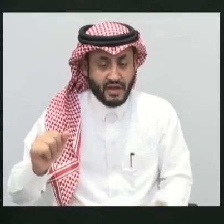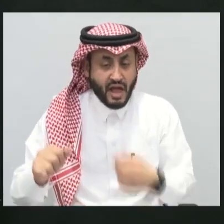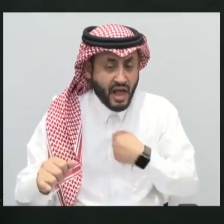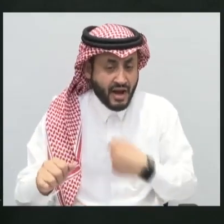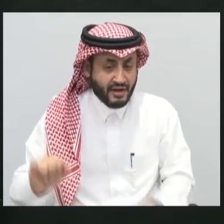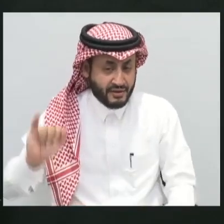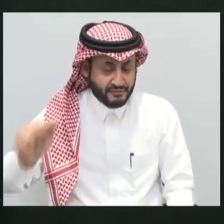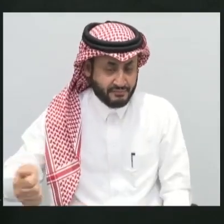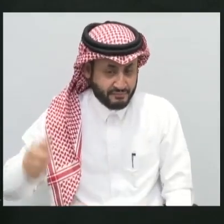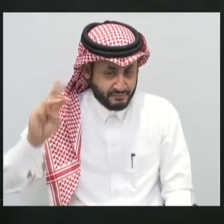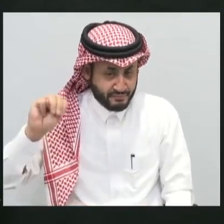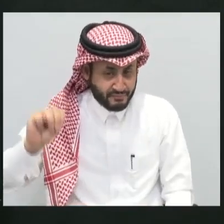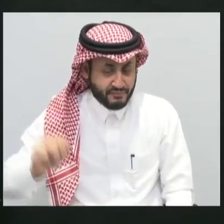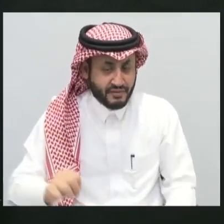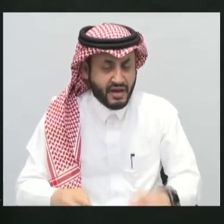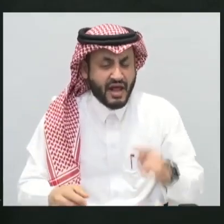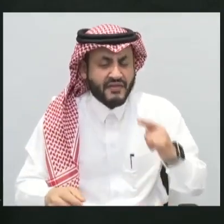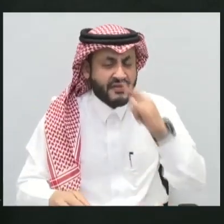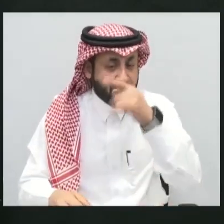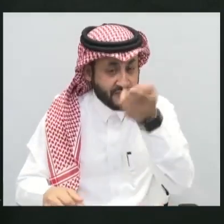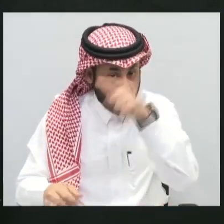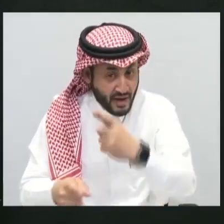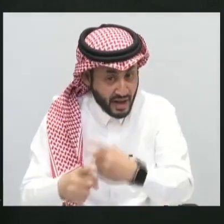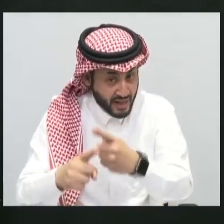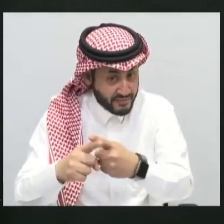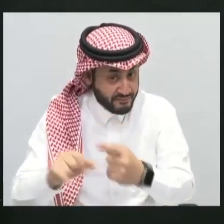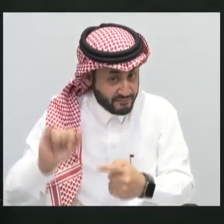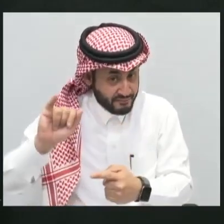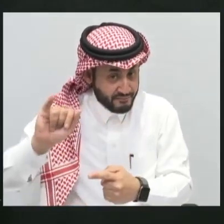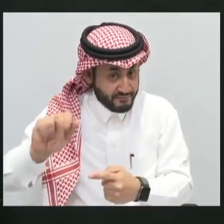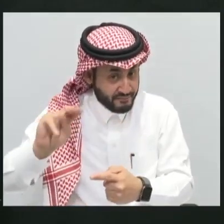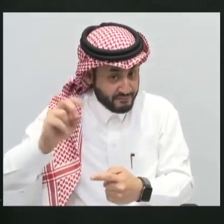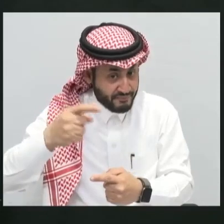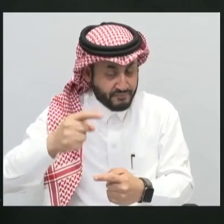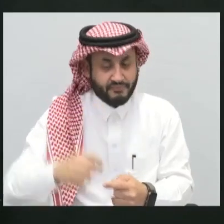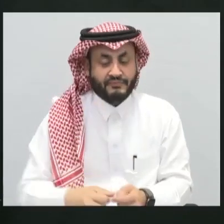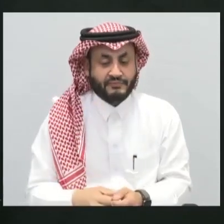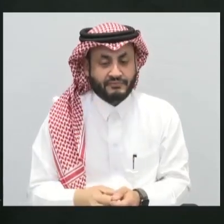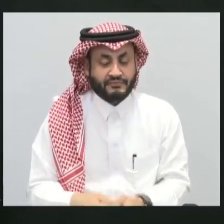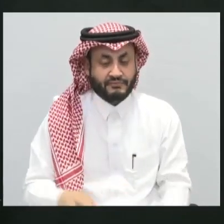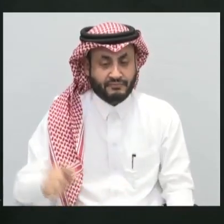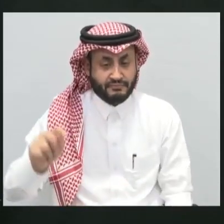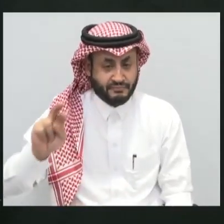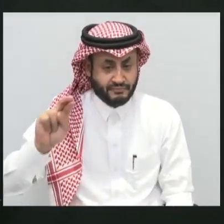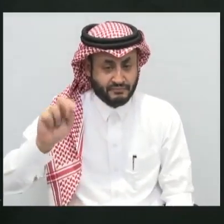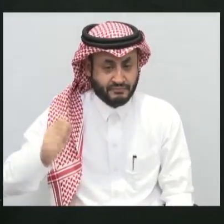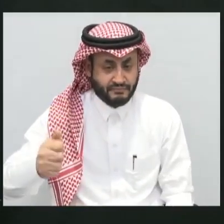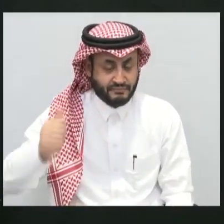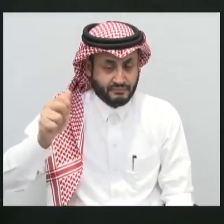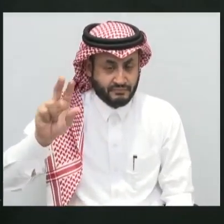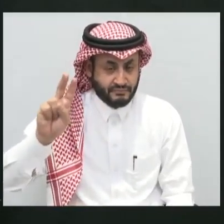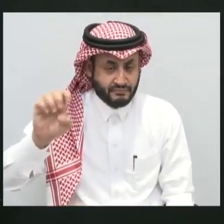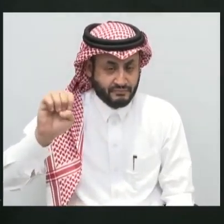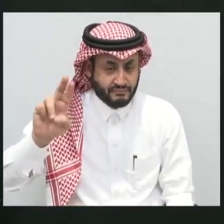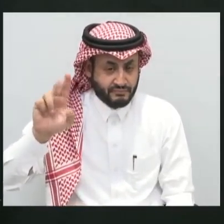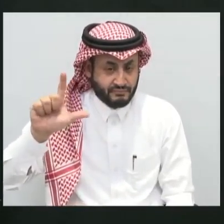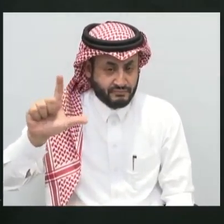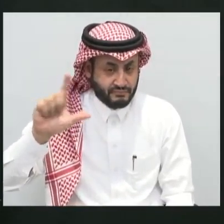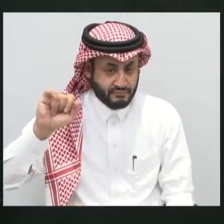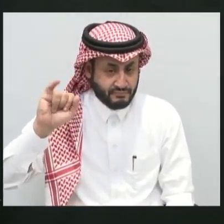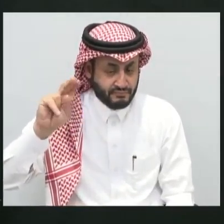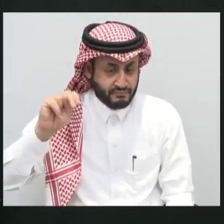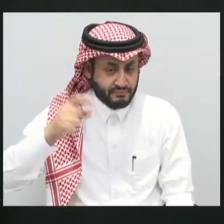to Jeddah next Thursday. I am traveling to Jeddah next Thursday. So here,